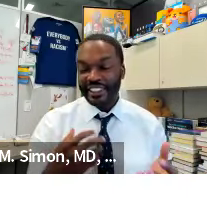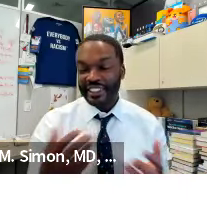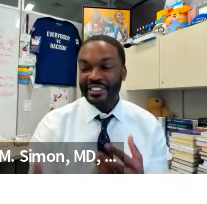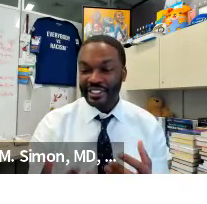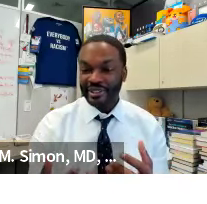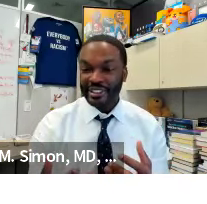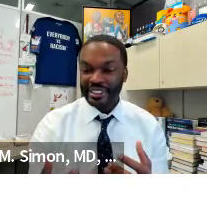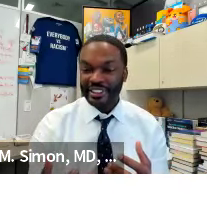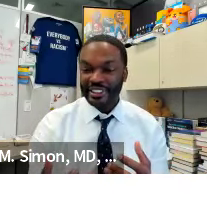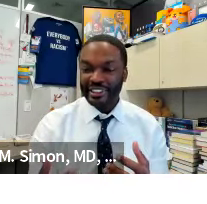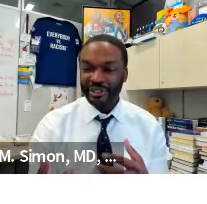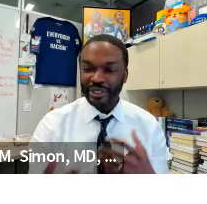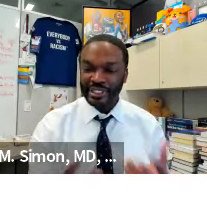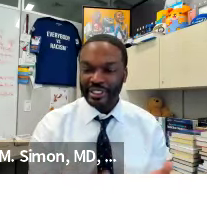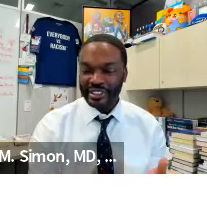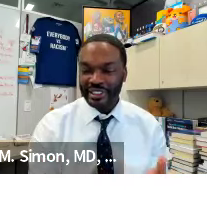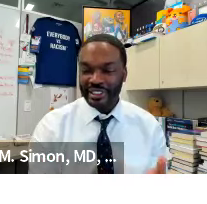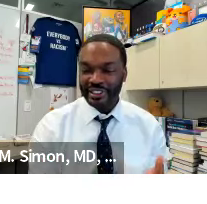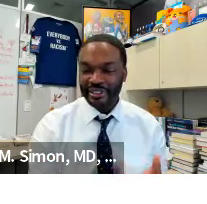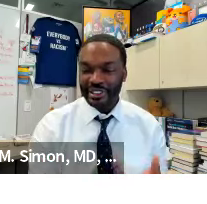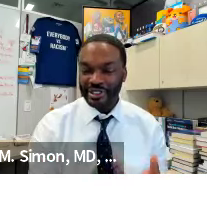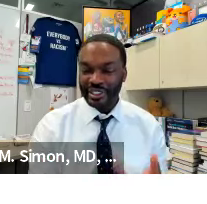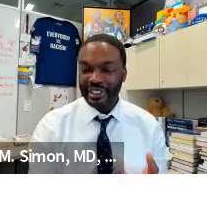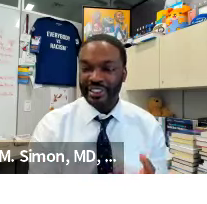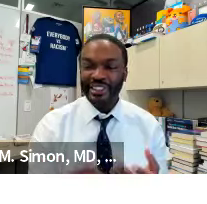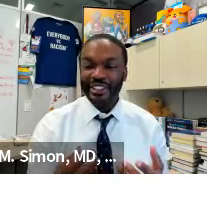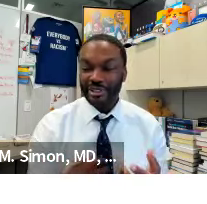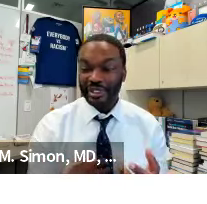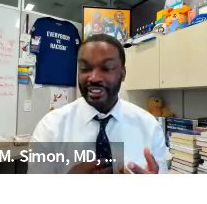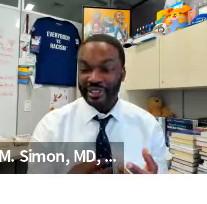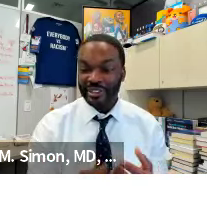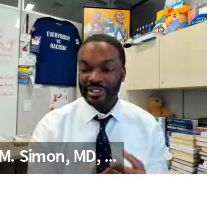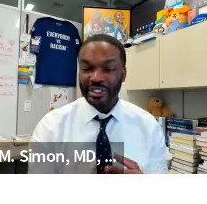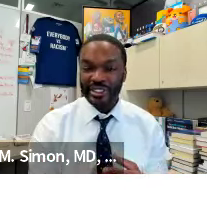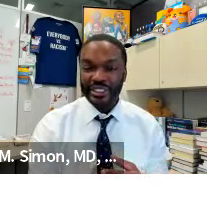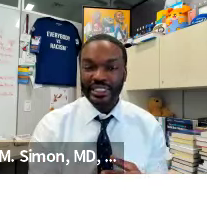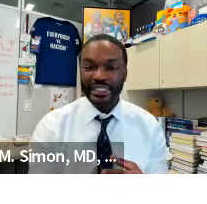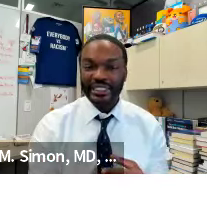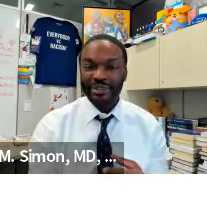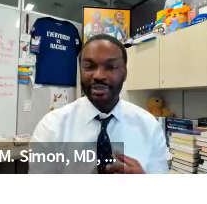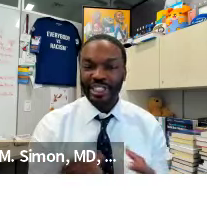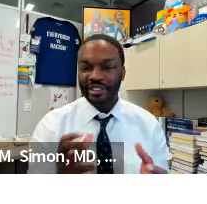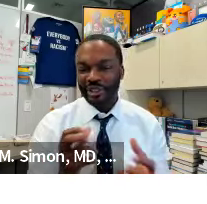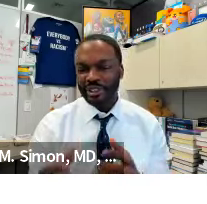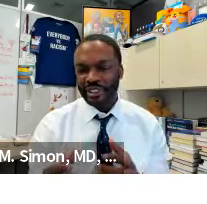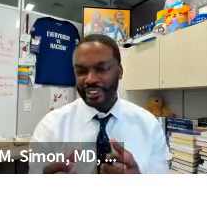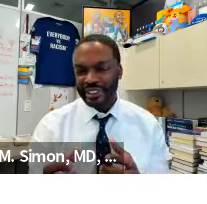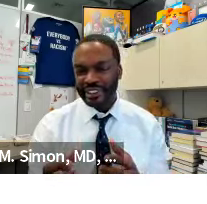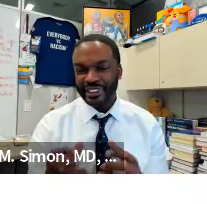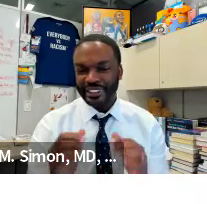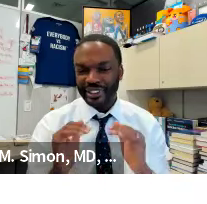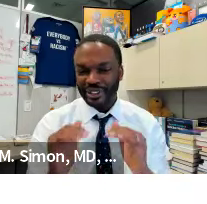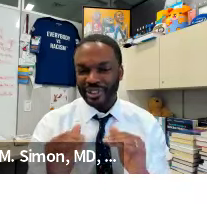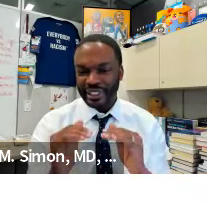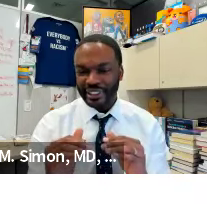because it is distressing to, one, see your child frustrated, you feeling that frustration. But if you hold on